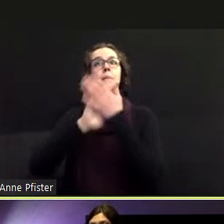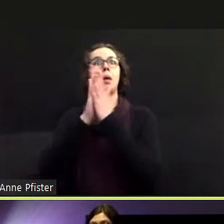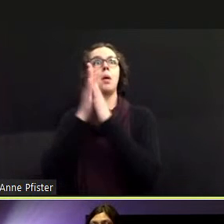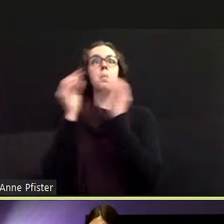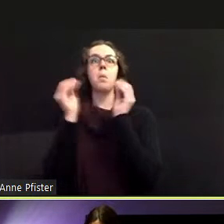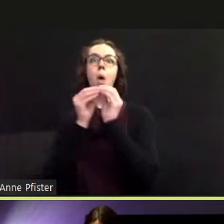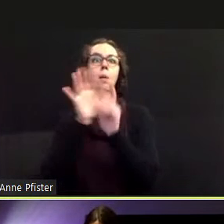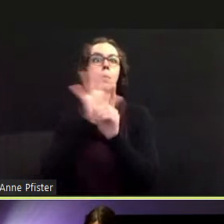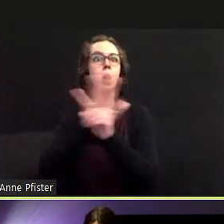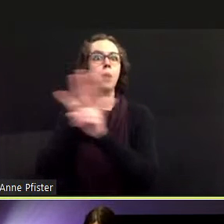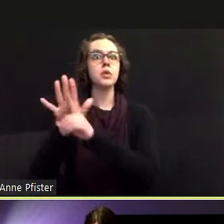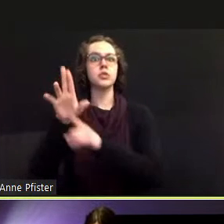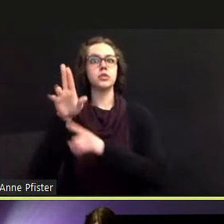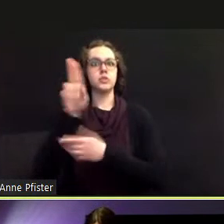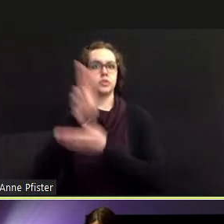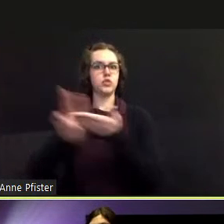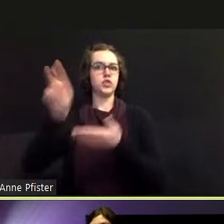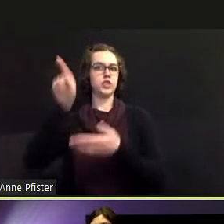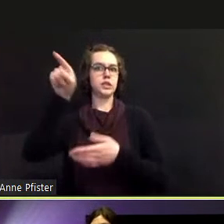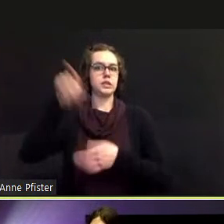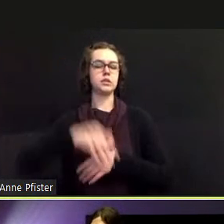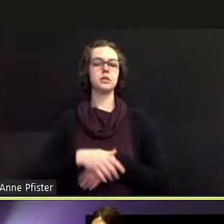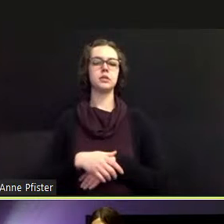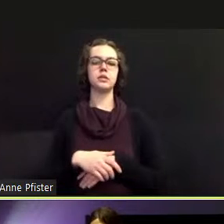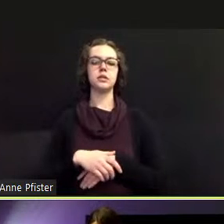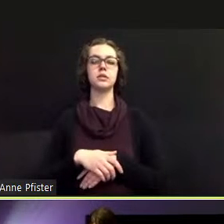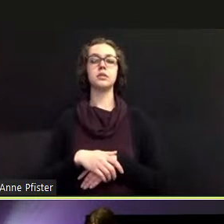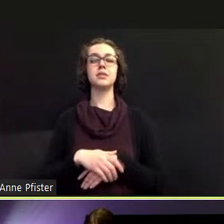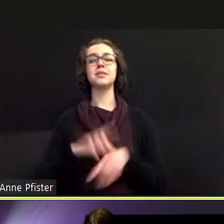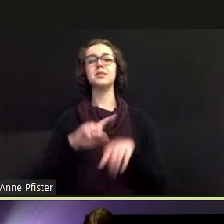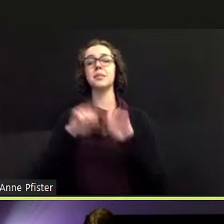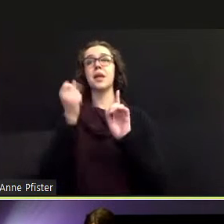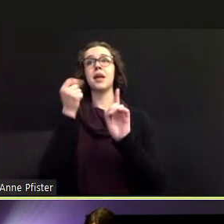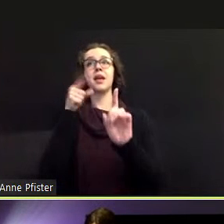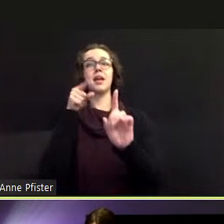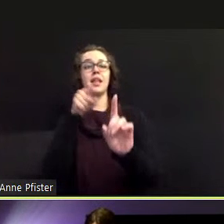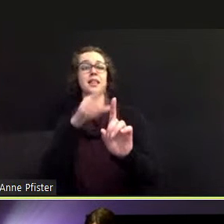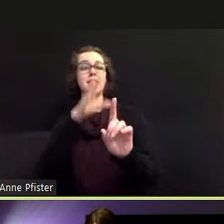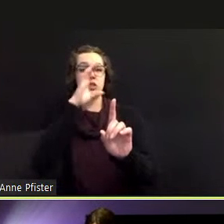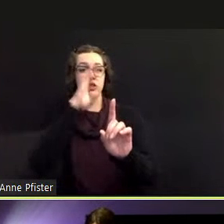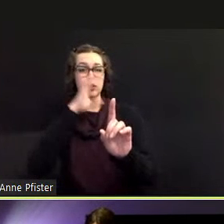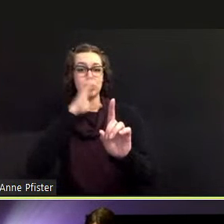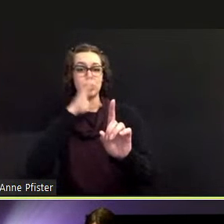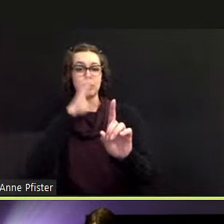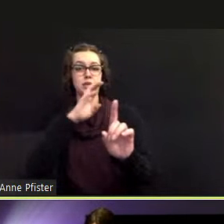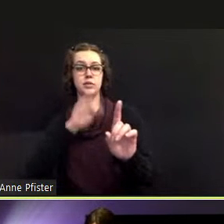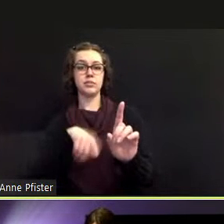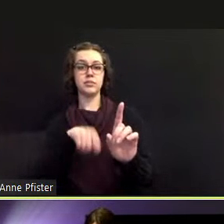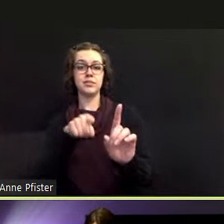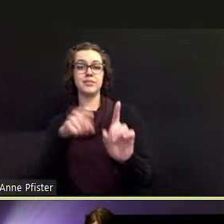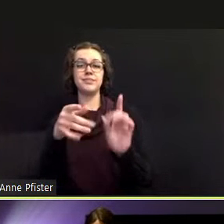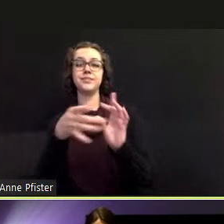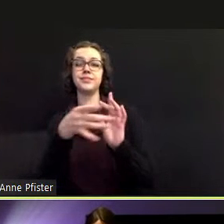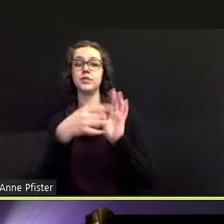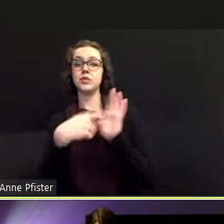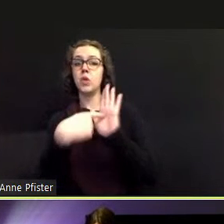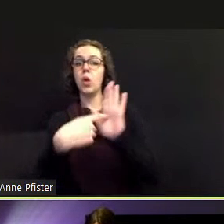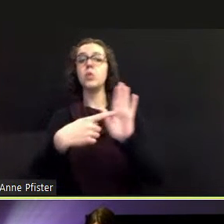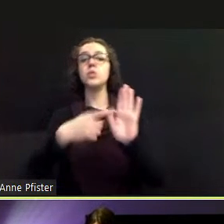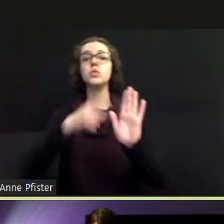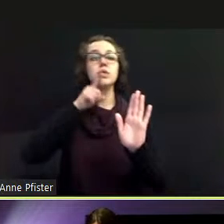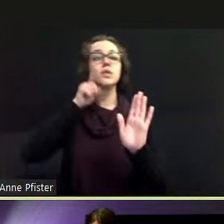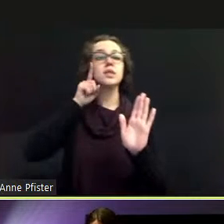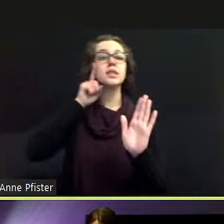popular at the University of Malta. However, as this cartoon shown by Maureen Klusa, which features a deaf baby's